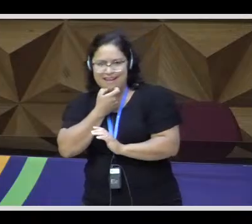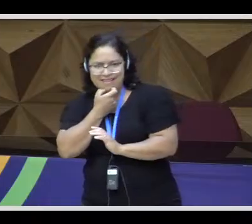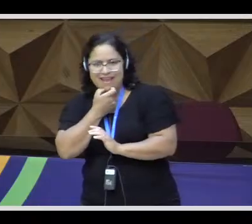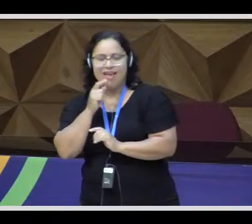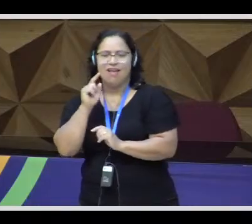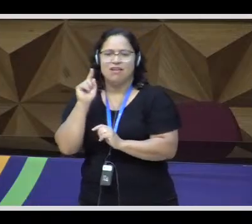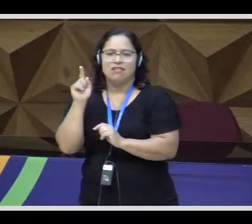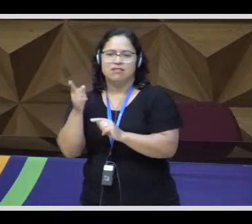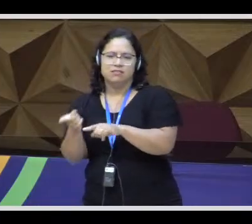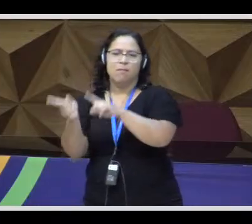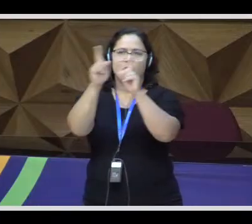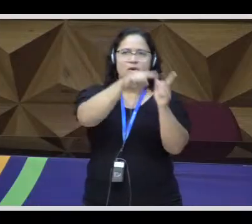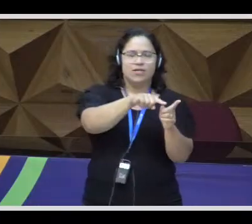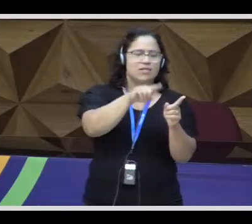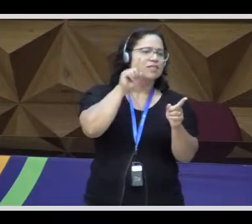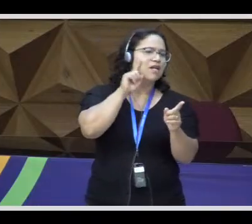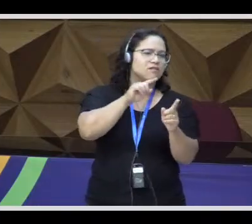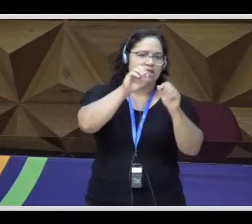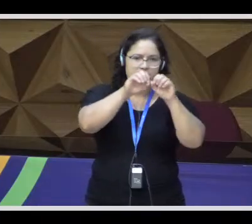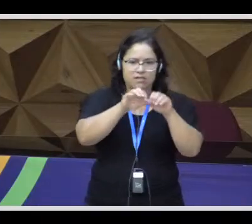right? So